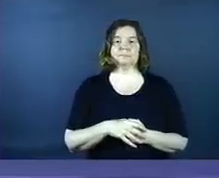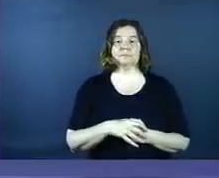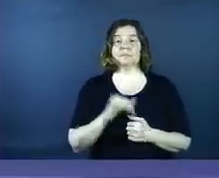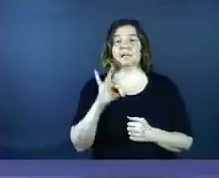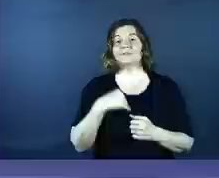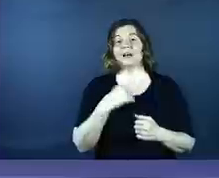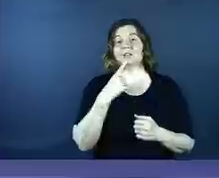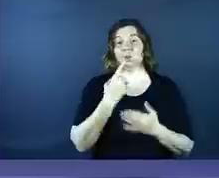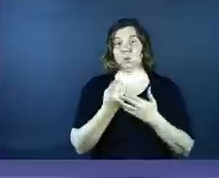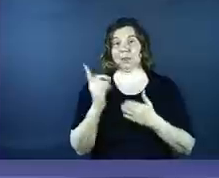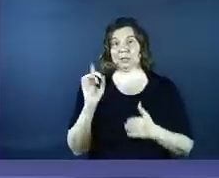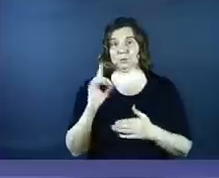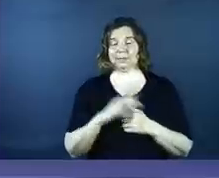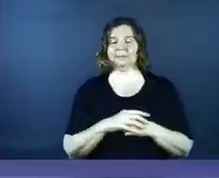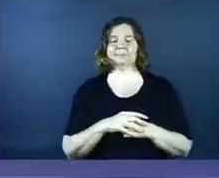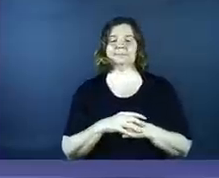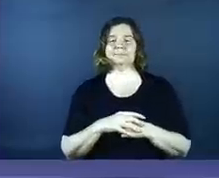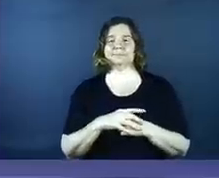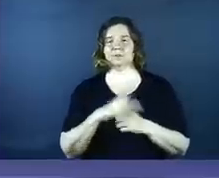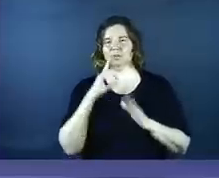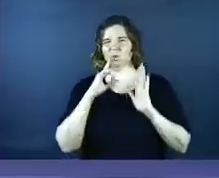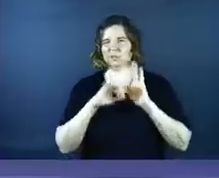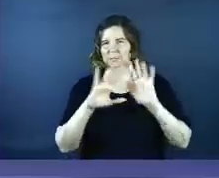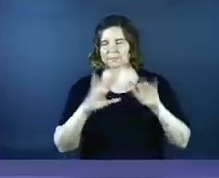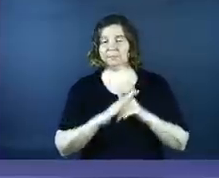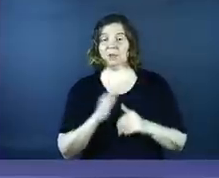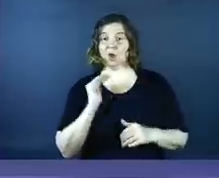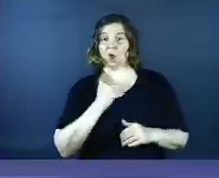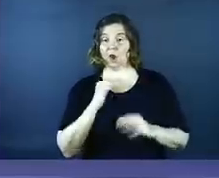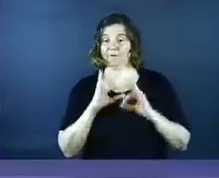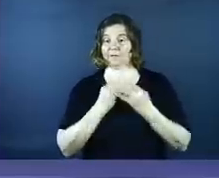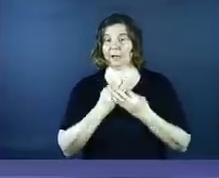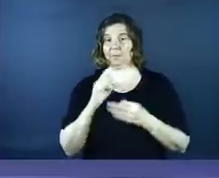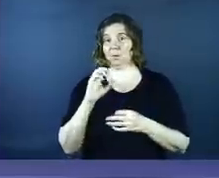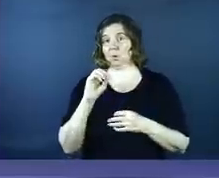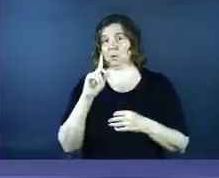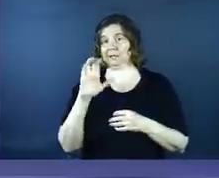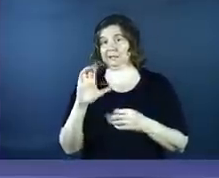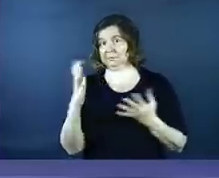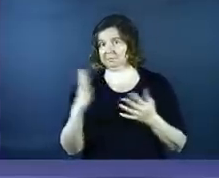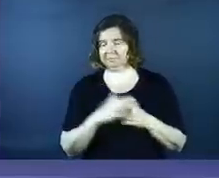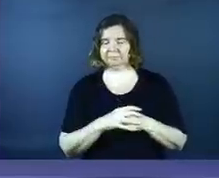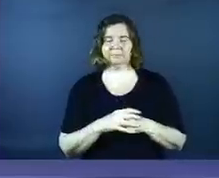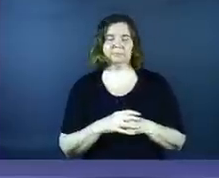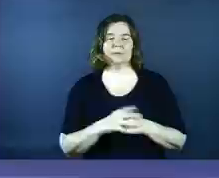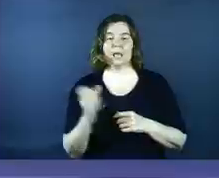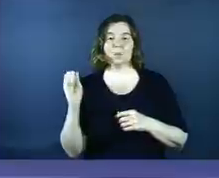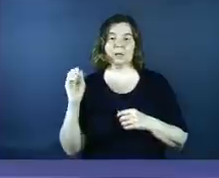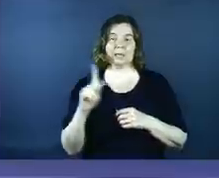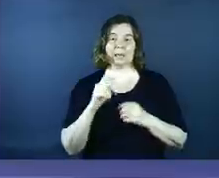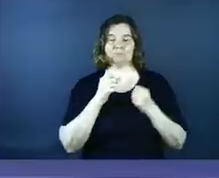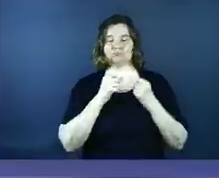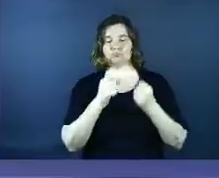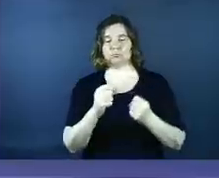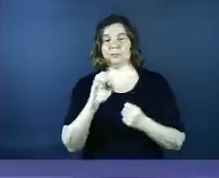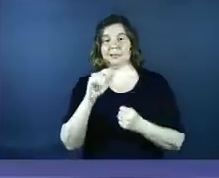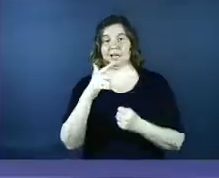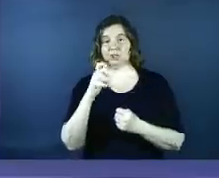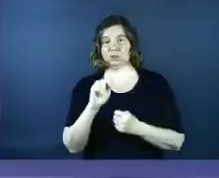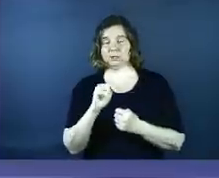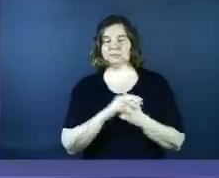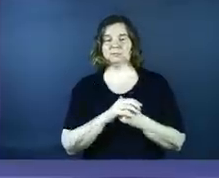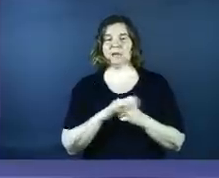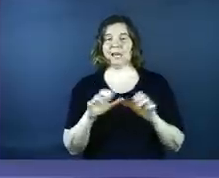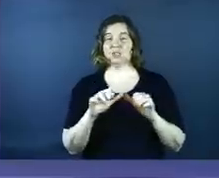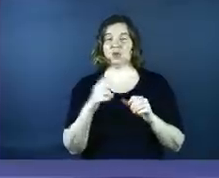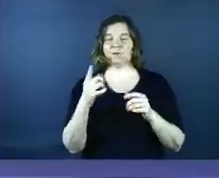If I told you last week, our family was up in Oklahoma City and we came back to Elgin, drove back to Elgin, and